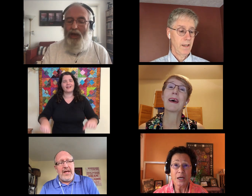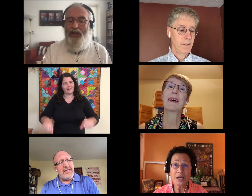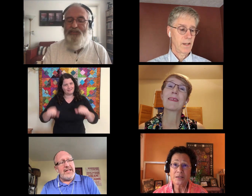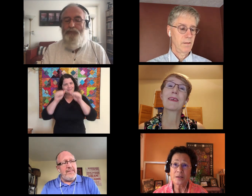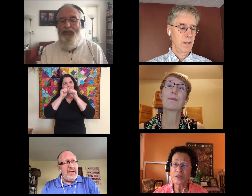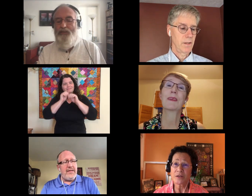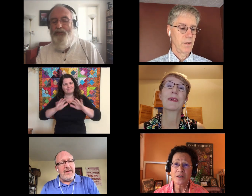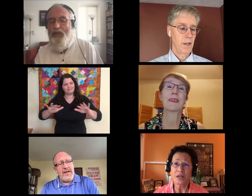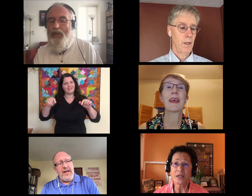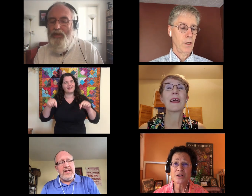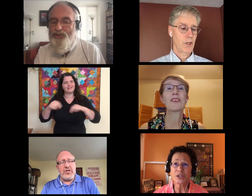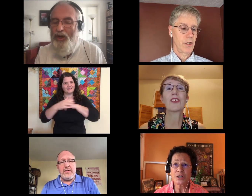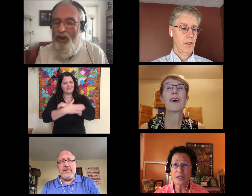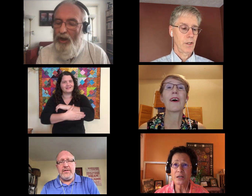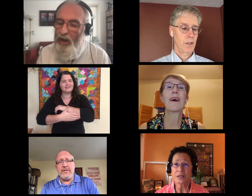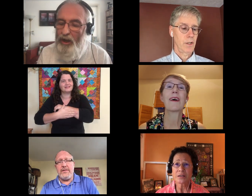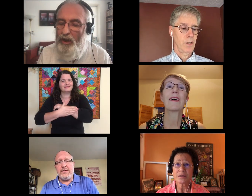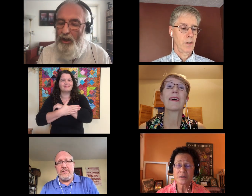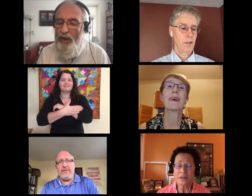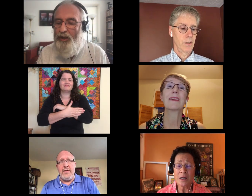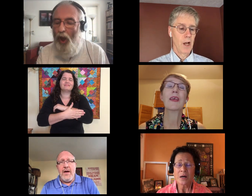nation. Blessed be the nation.